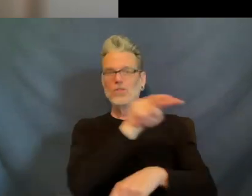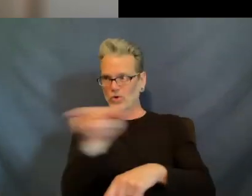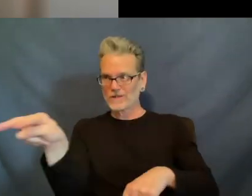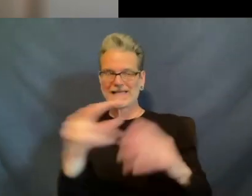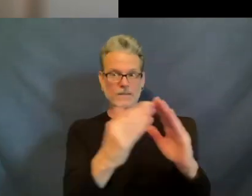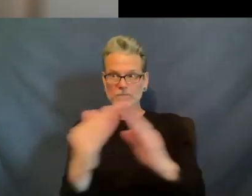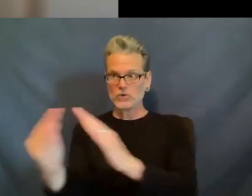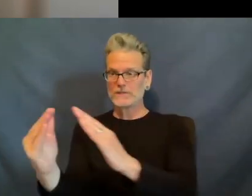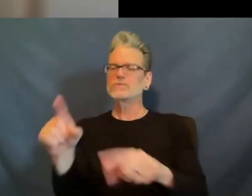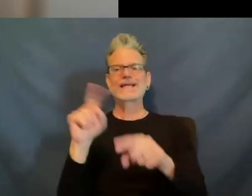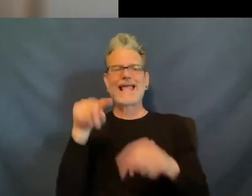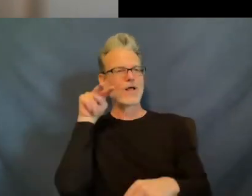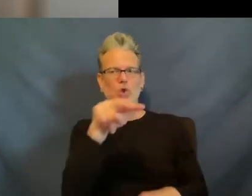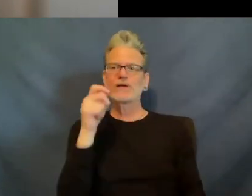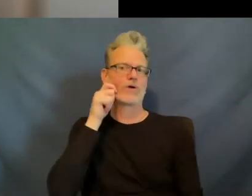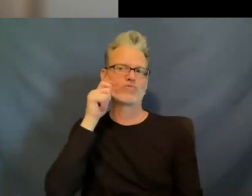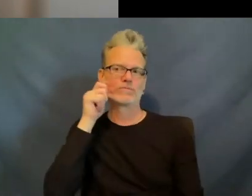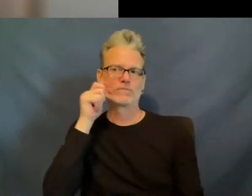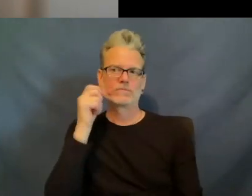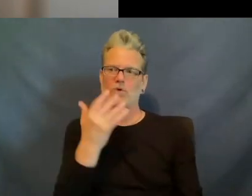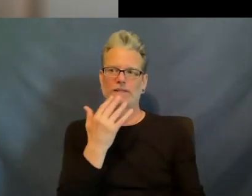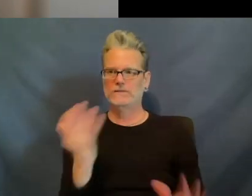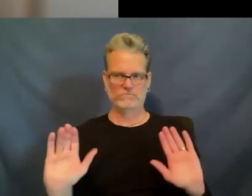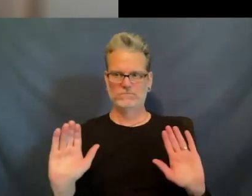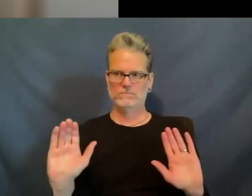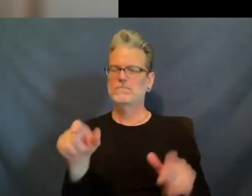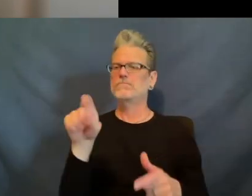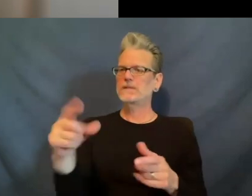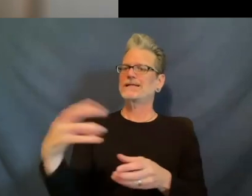strictly race-based. We have to take into account social